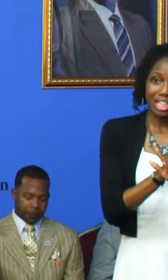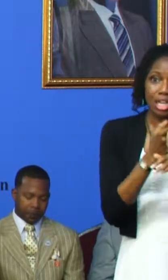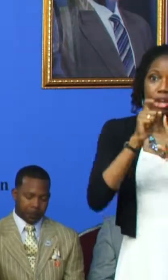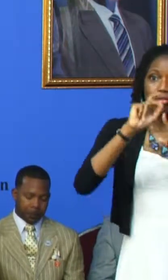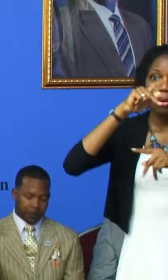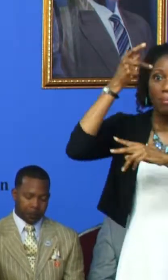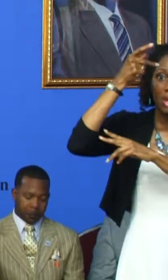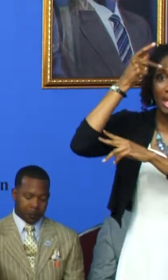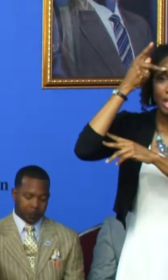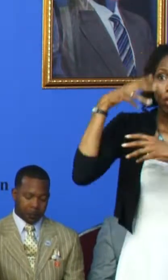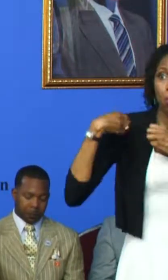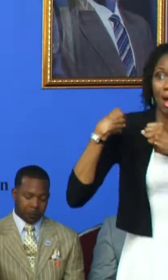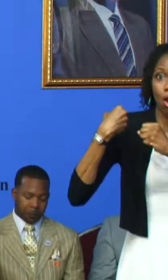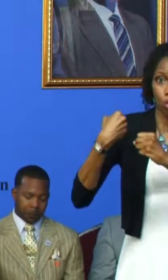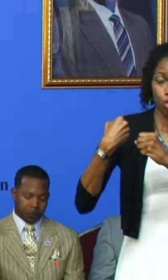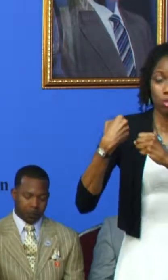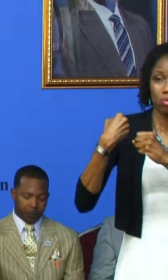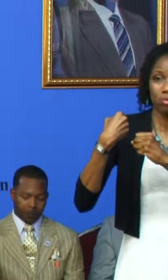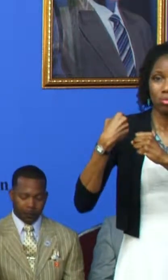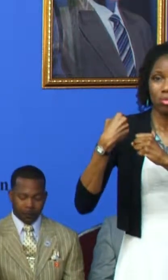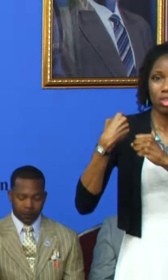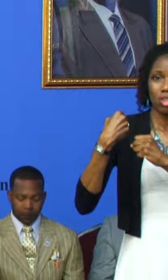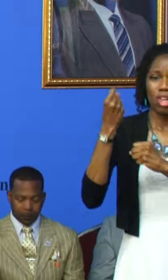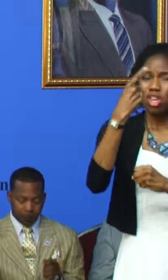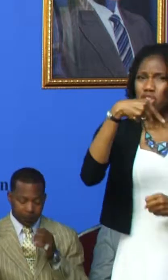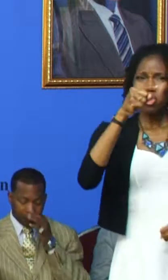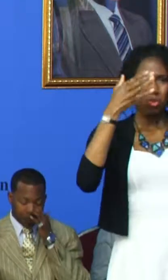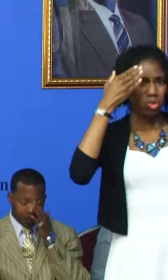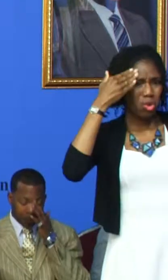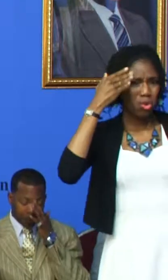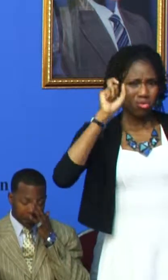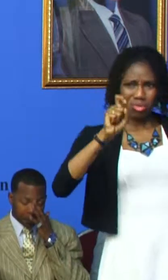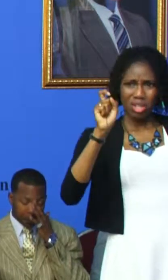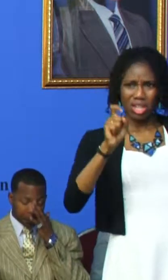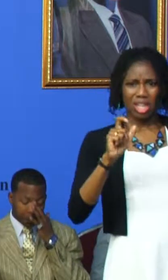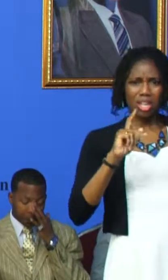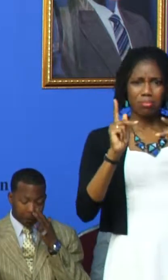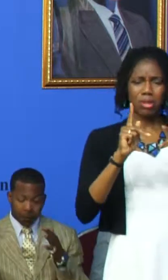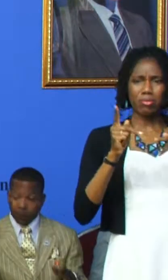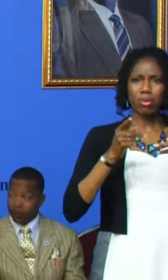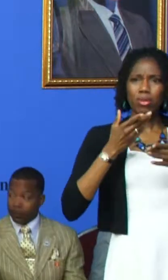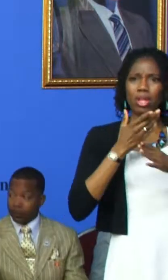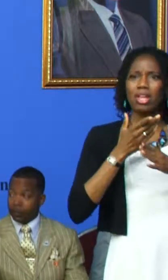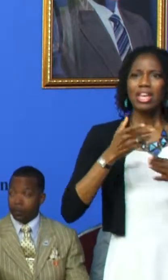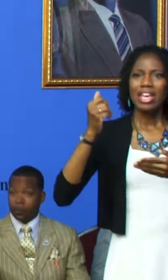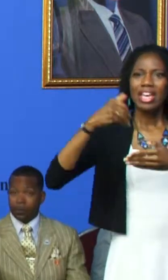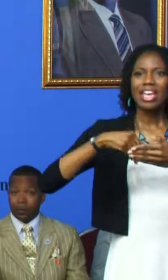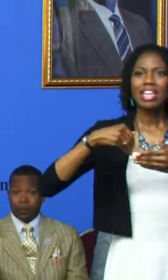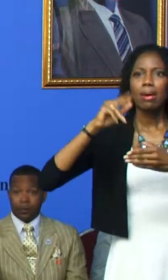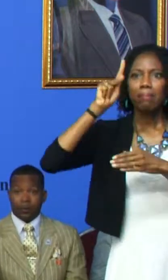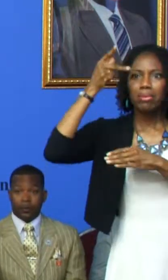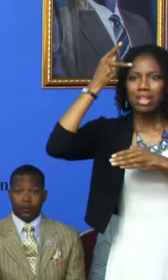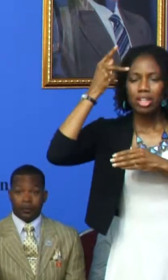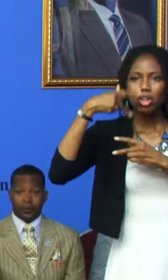political power. Right. You don't need people in office if they're not protecting your political